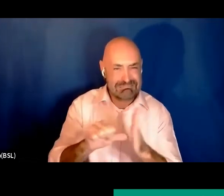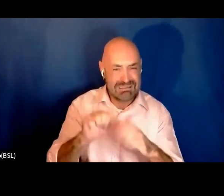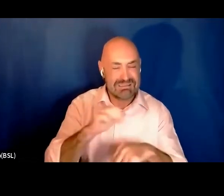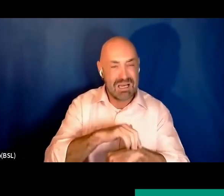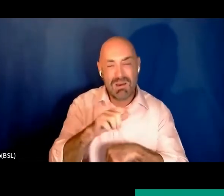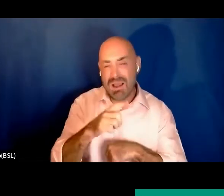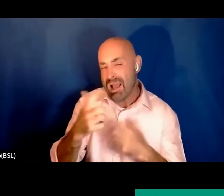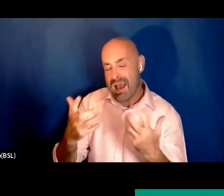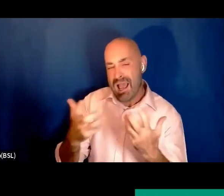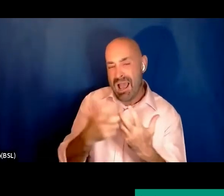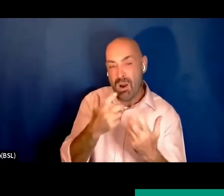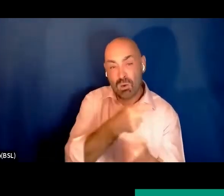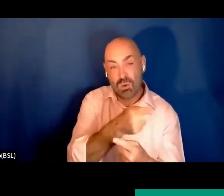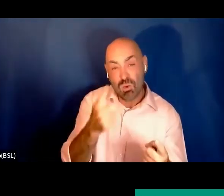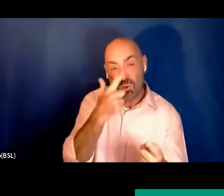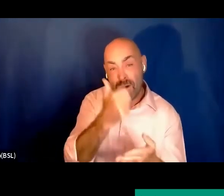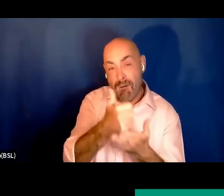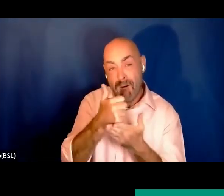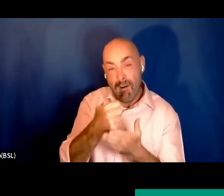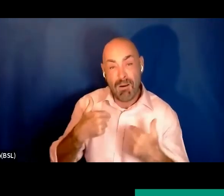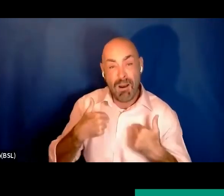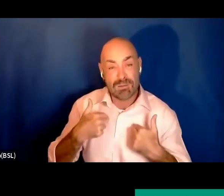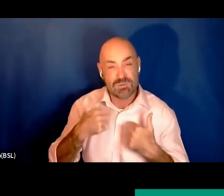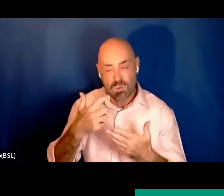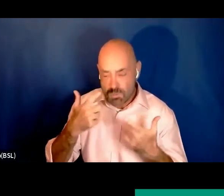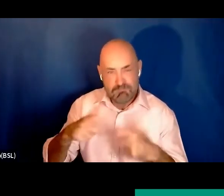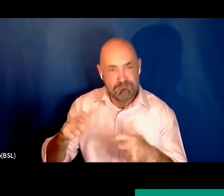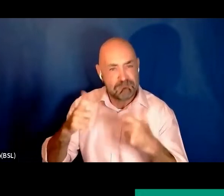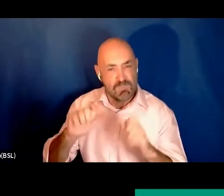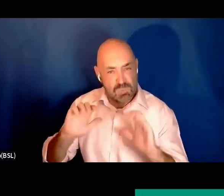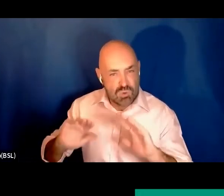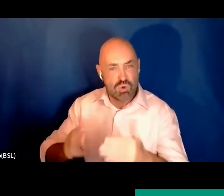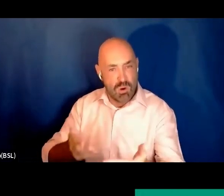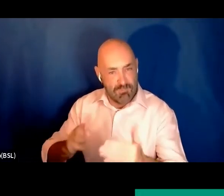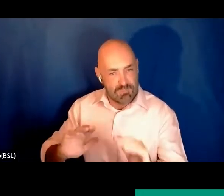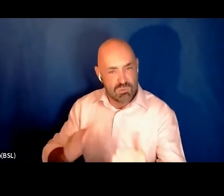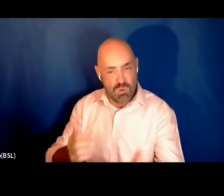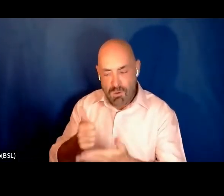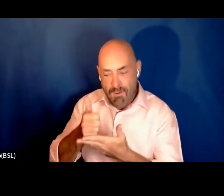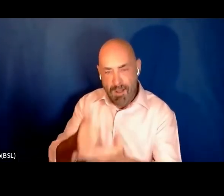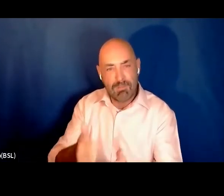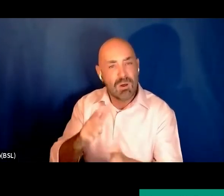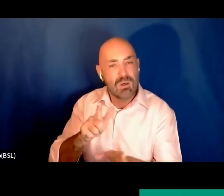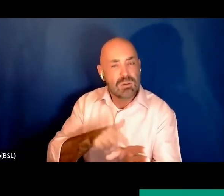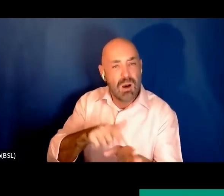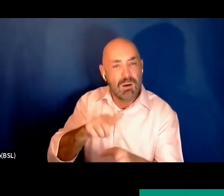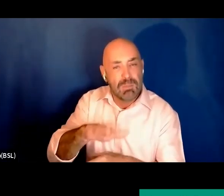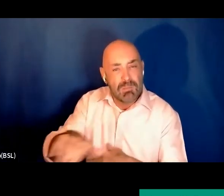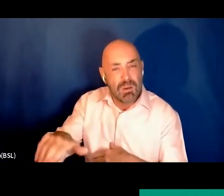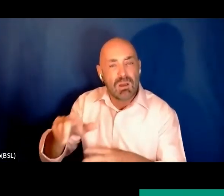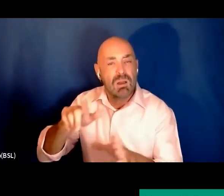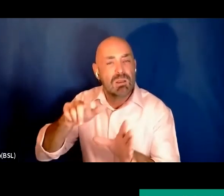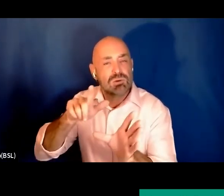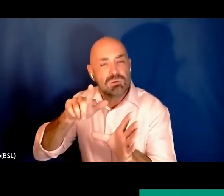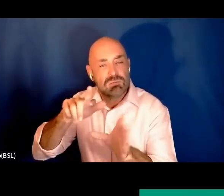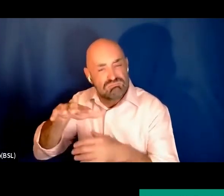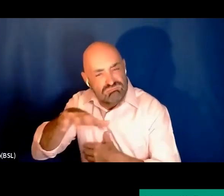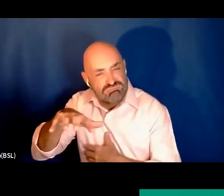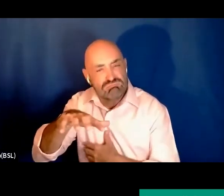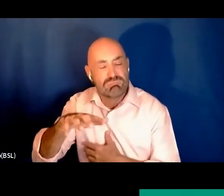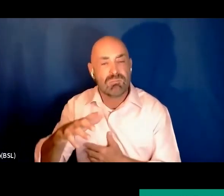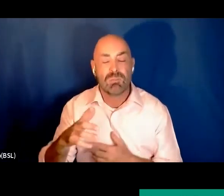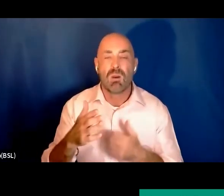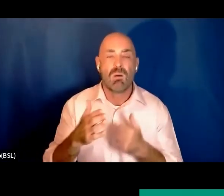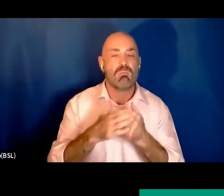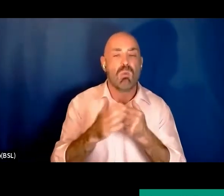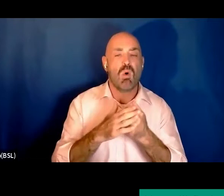how you can help us to continue our services for children, young people, and their families. You will find more information as